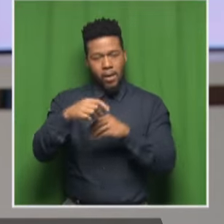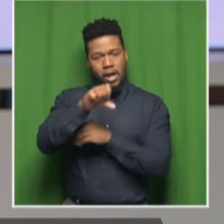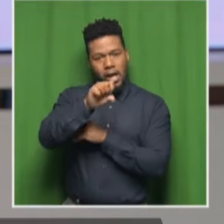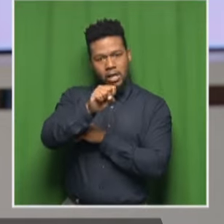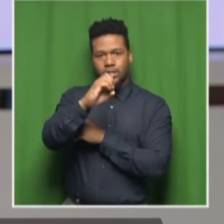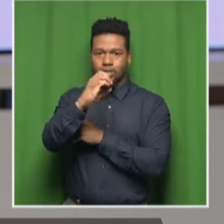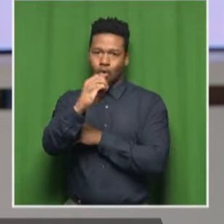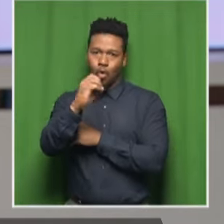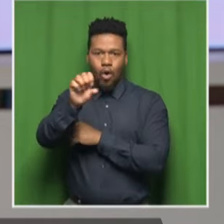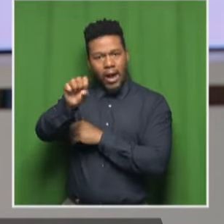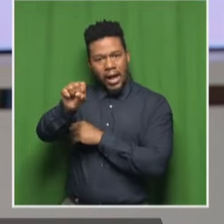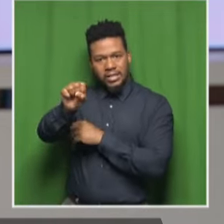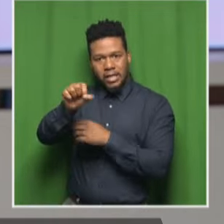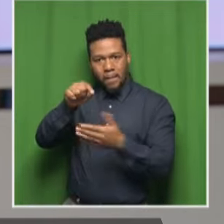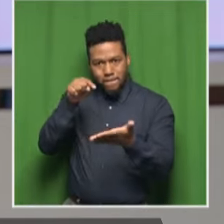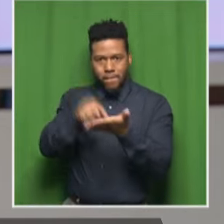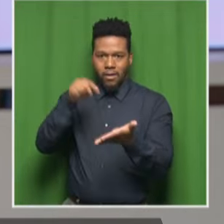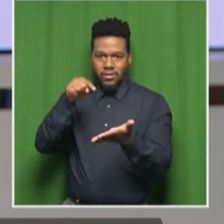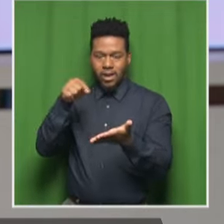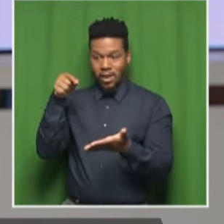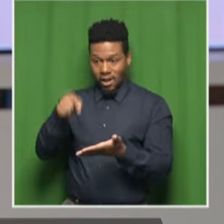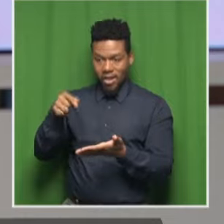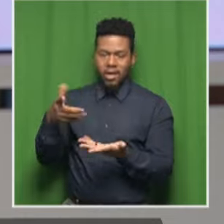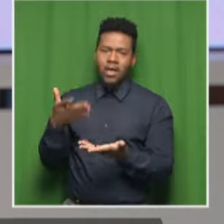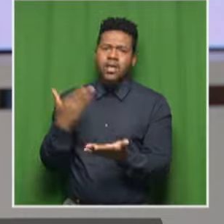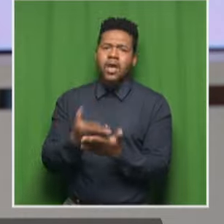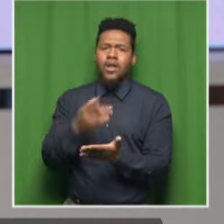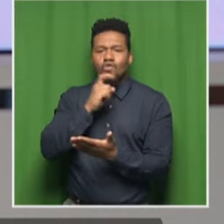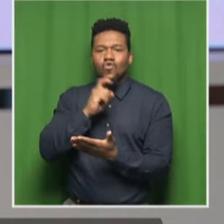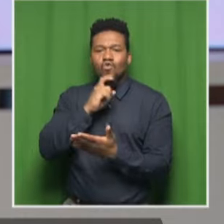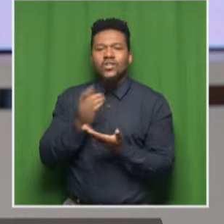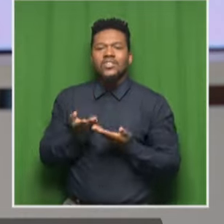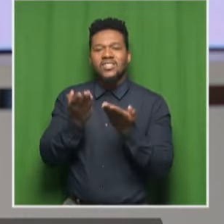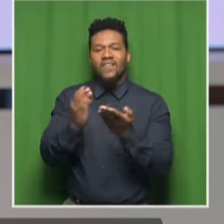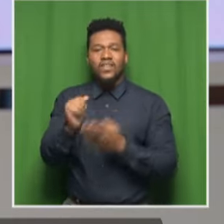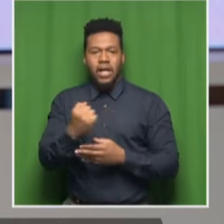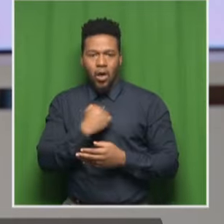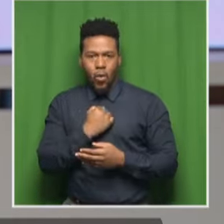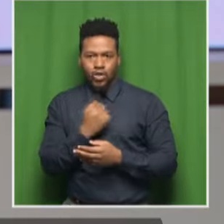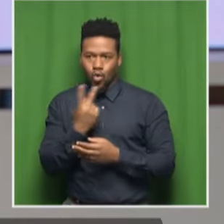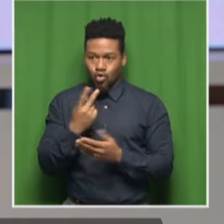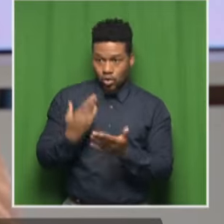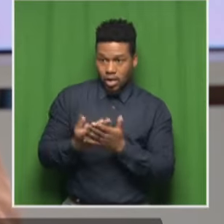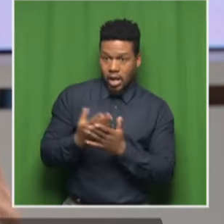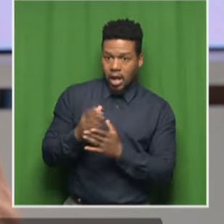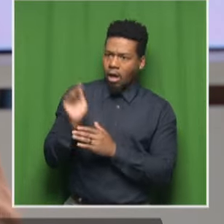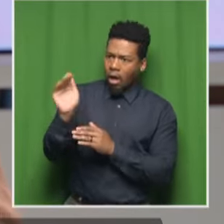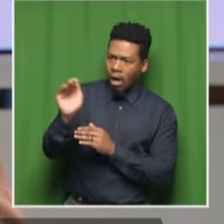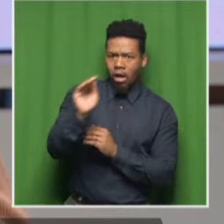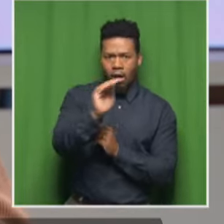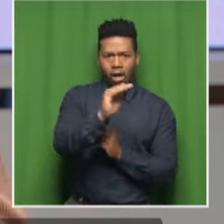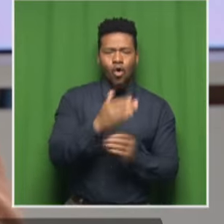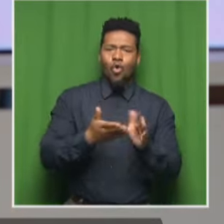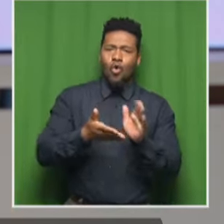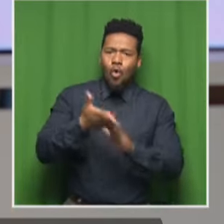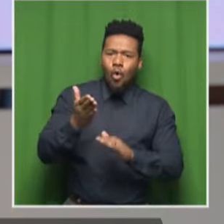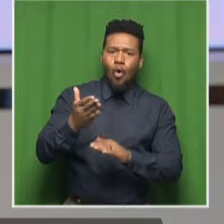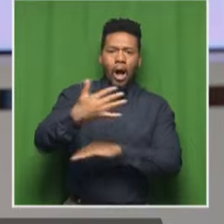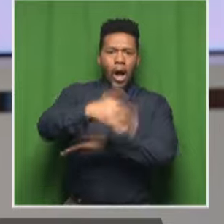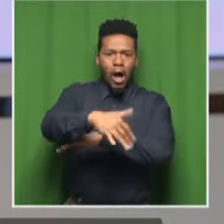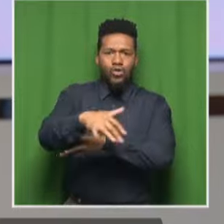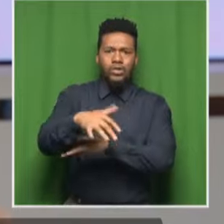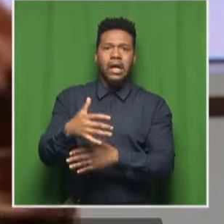they can use our services and, you know, we can also utilize them to actually go on the field now and actually really